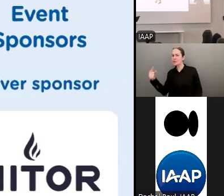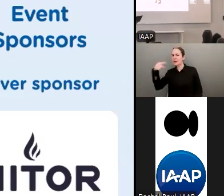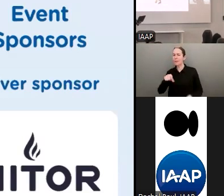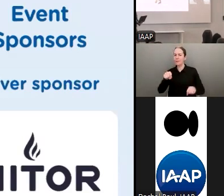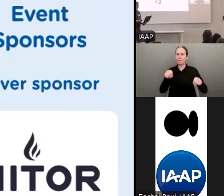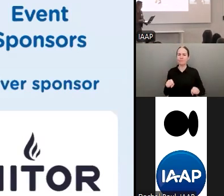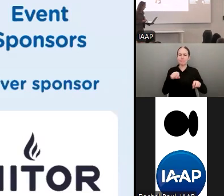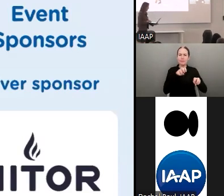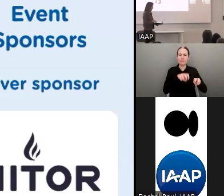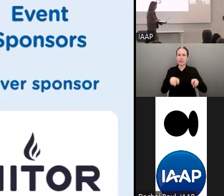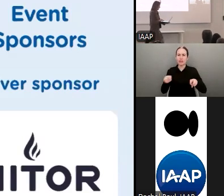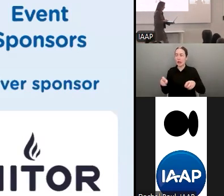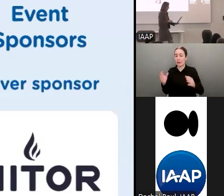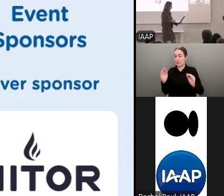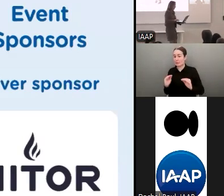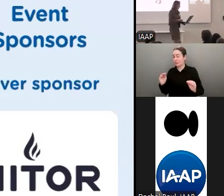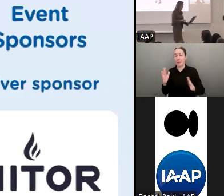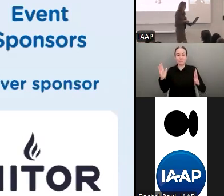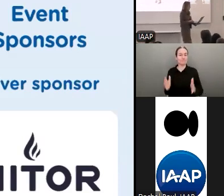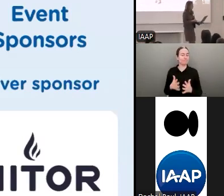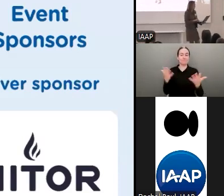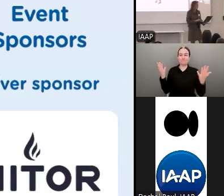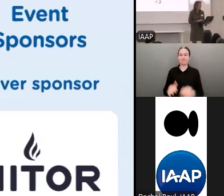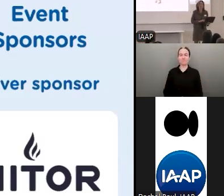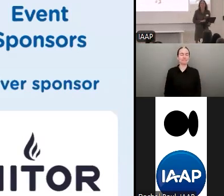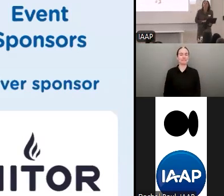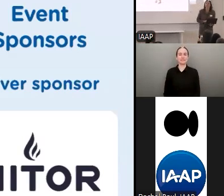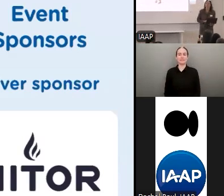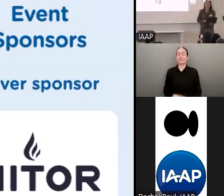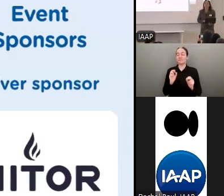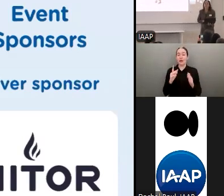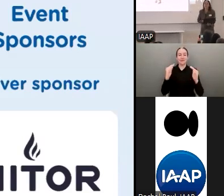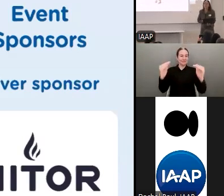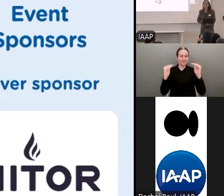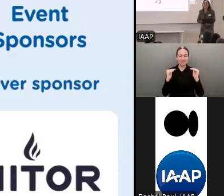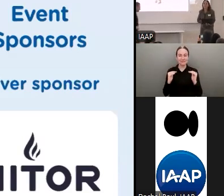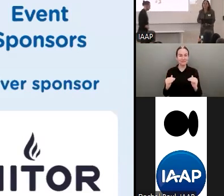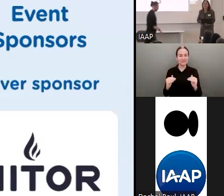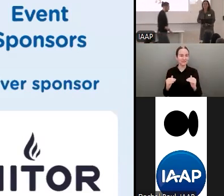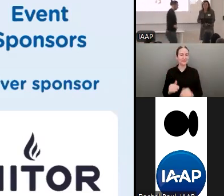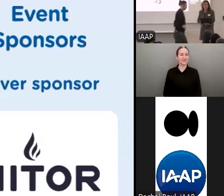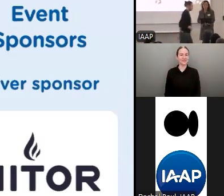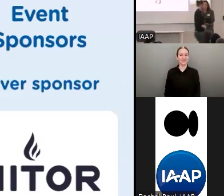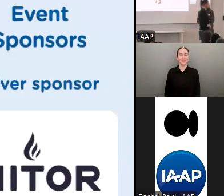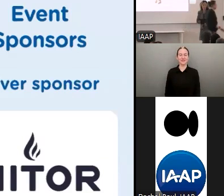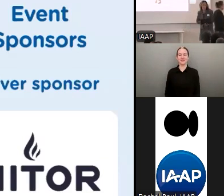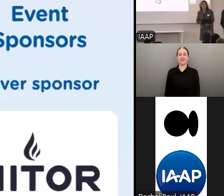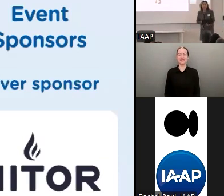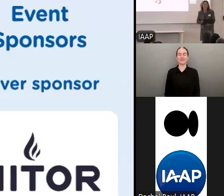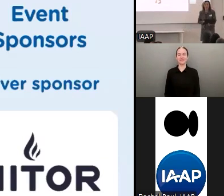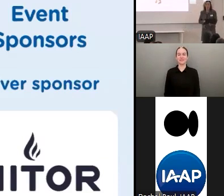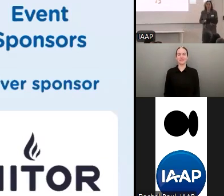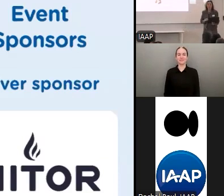No, that is not happening. Okay, interesting. So we will move on to the next. The next session is on the